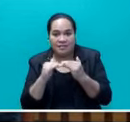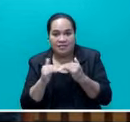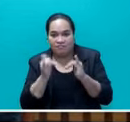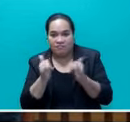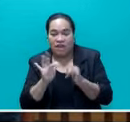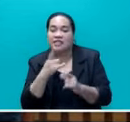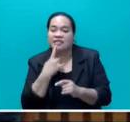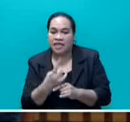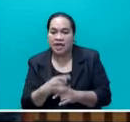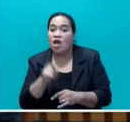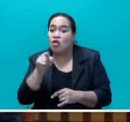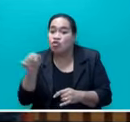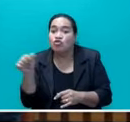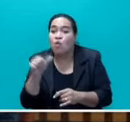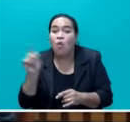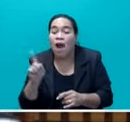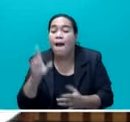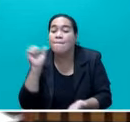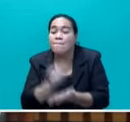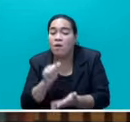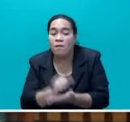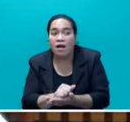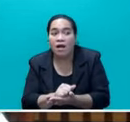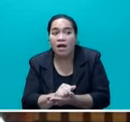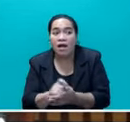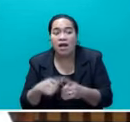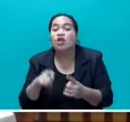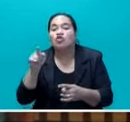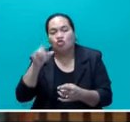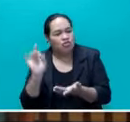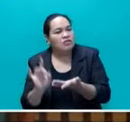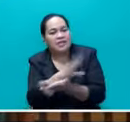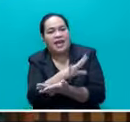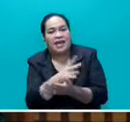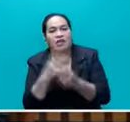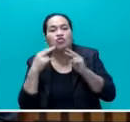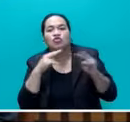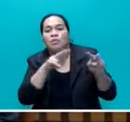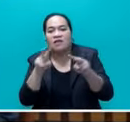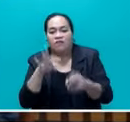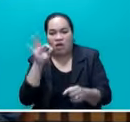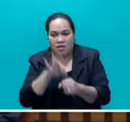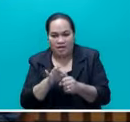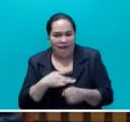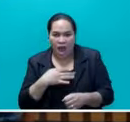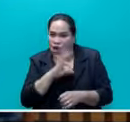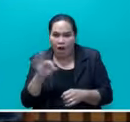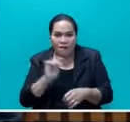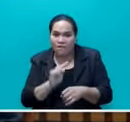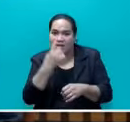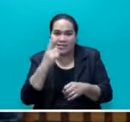proper thing for him to do is to sack the supervisor of election. And this is not the first time